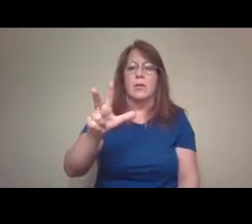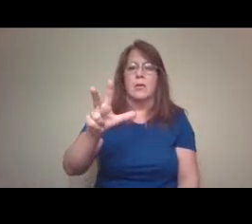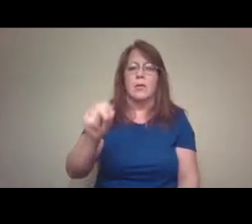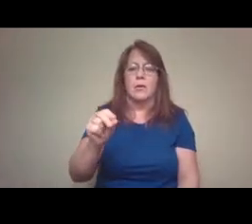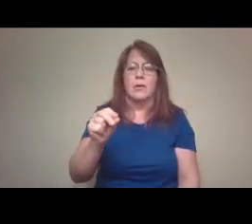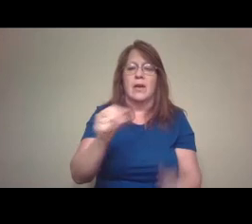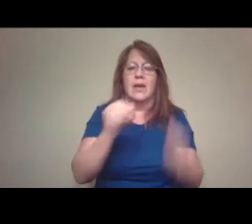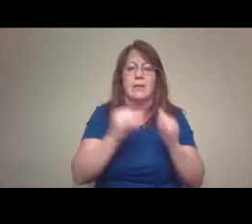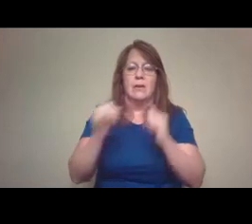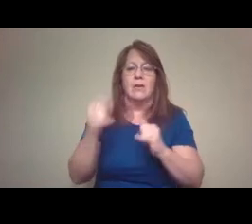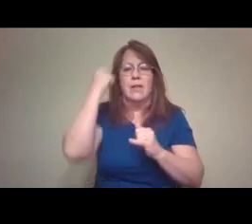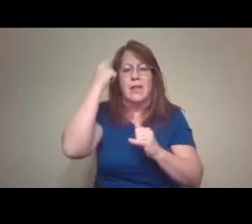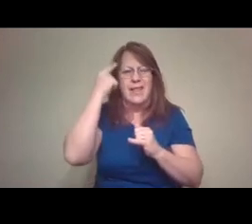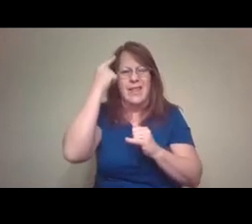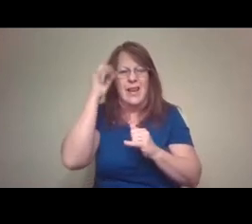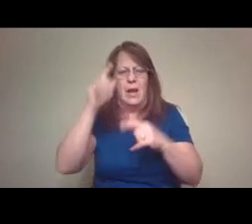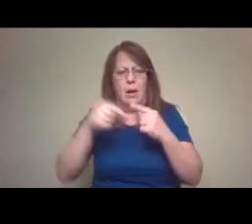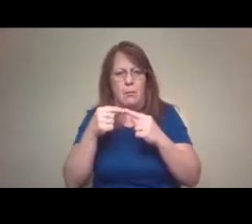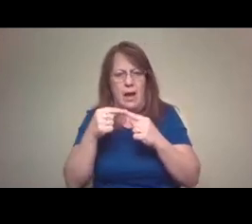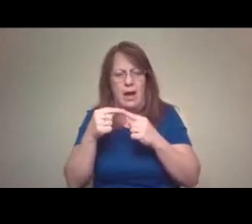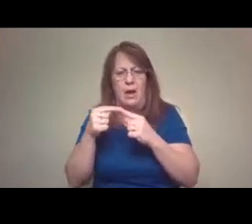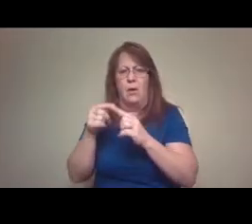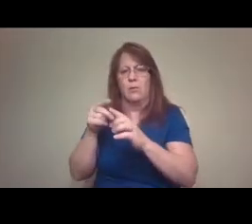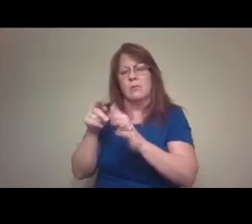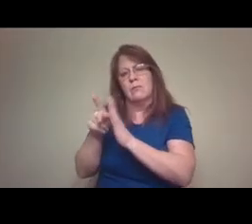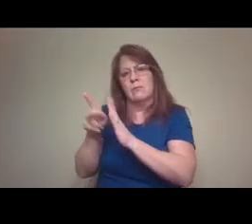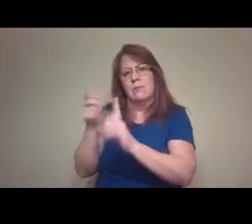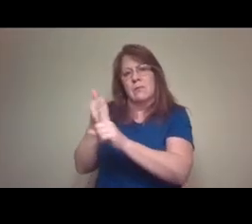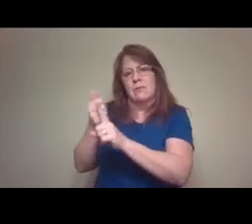who think about suicide. Next slide, please.